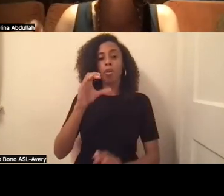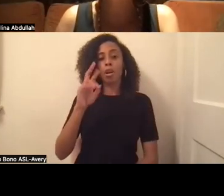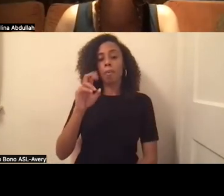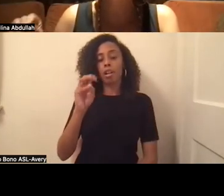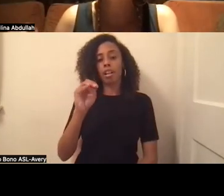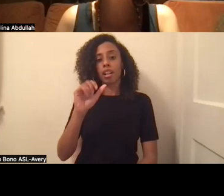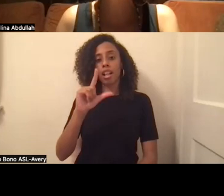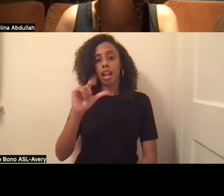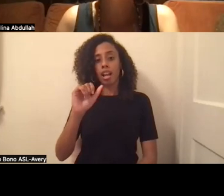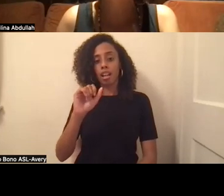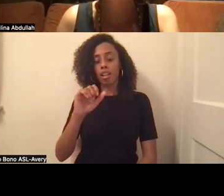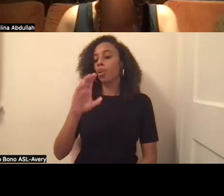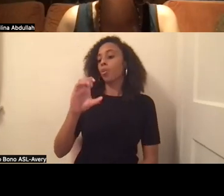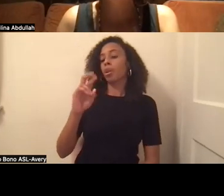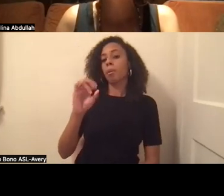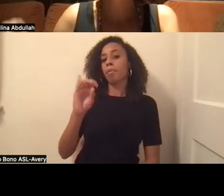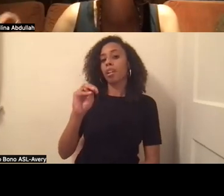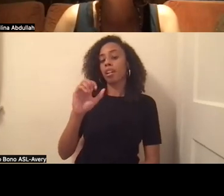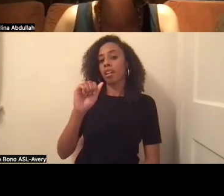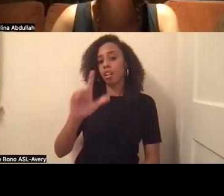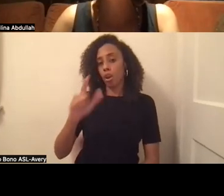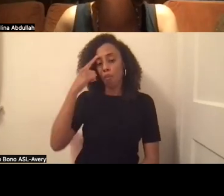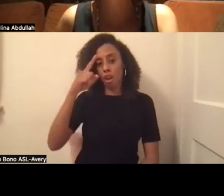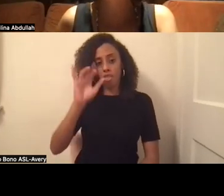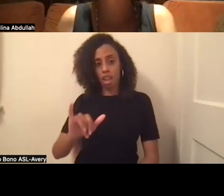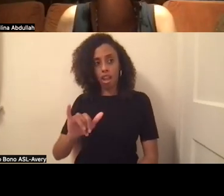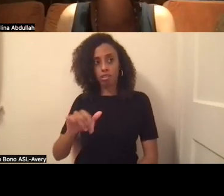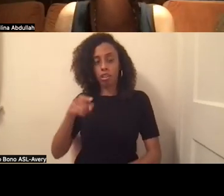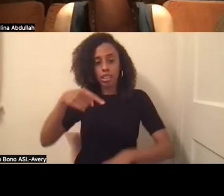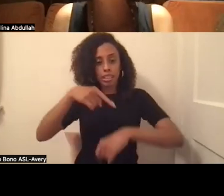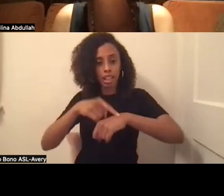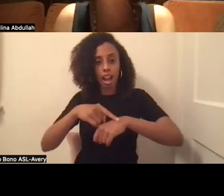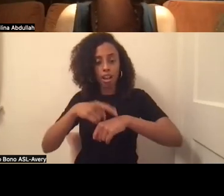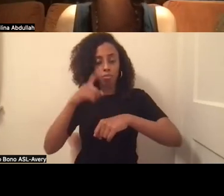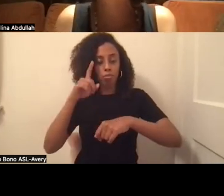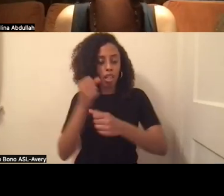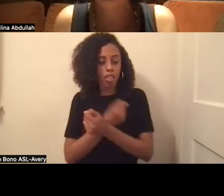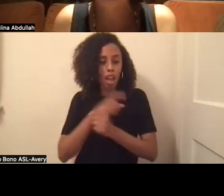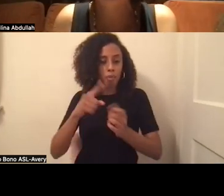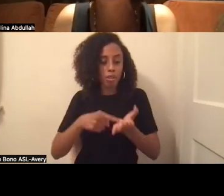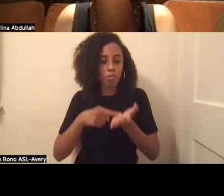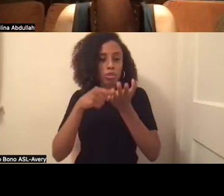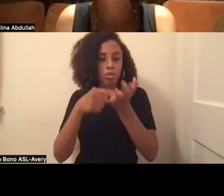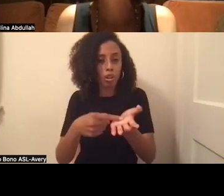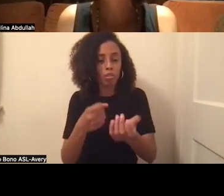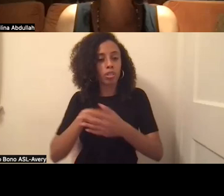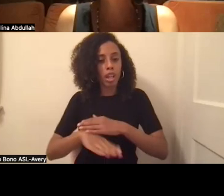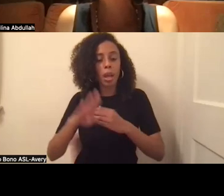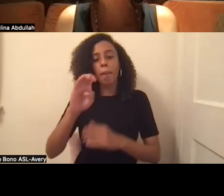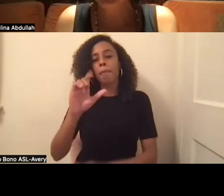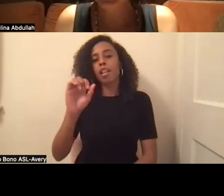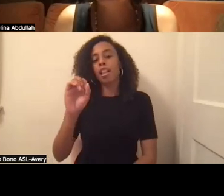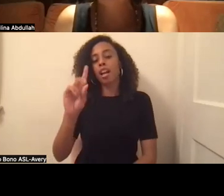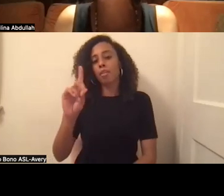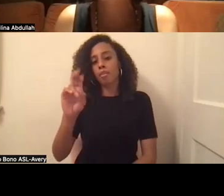love must be demonstrated within the context of beloved community. So your homework is, where do